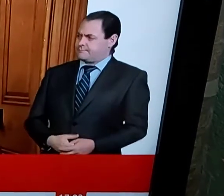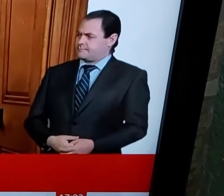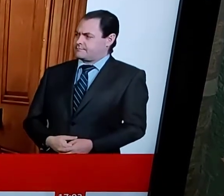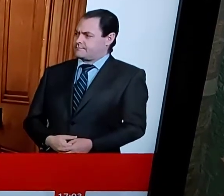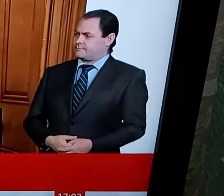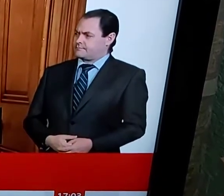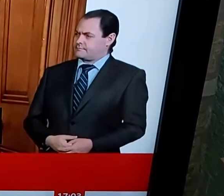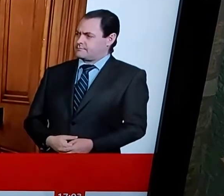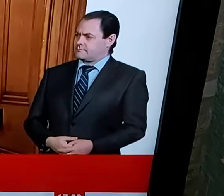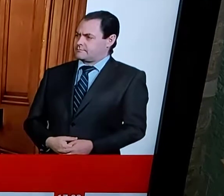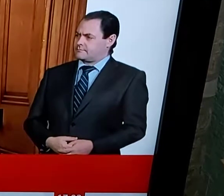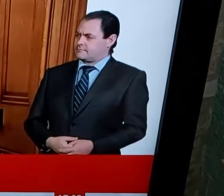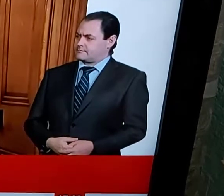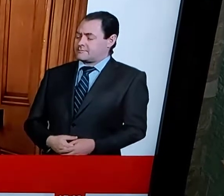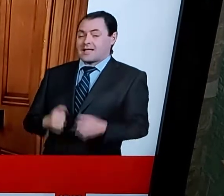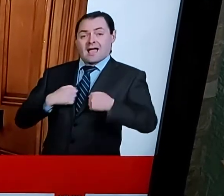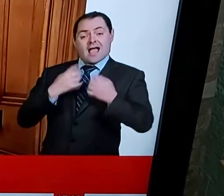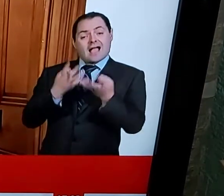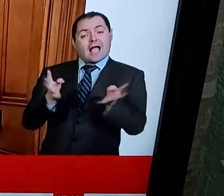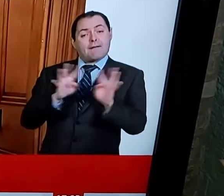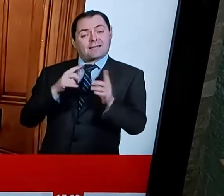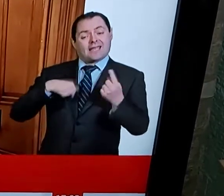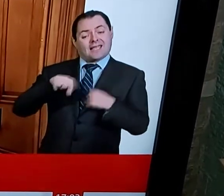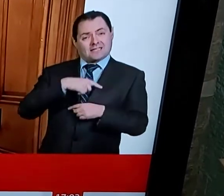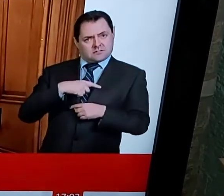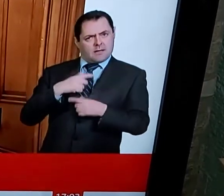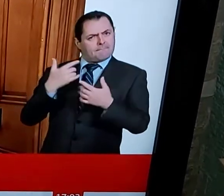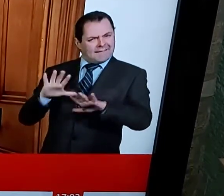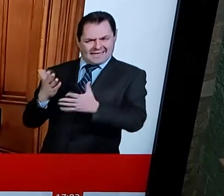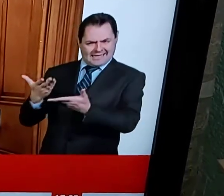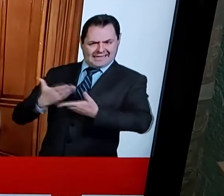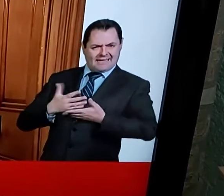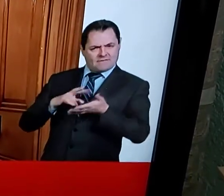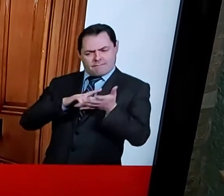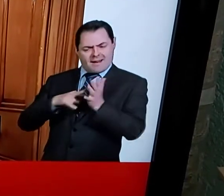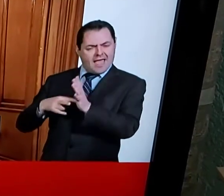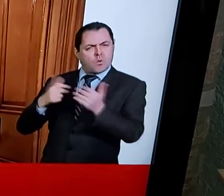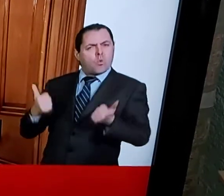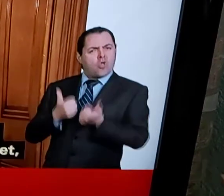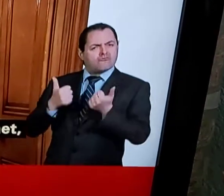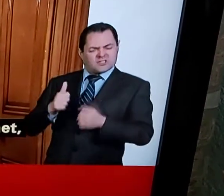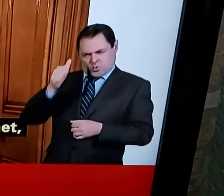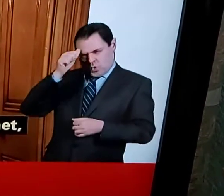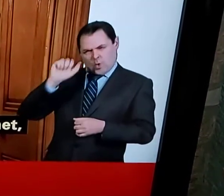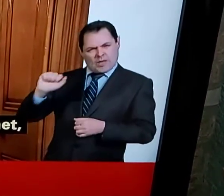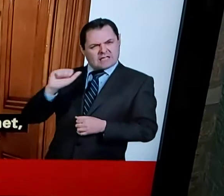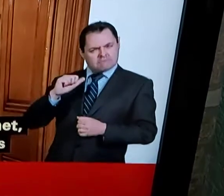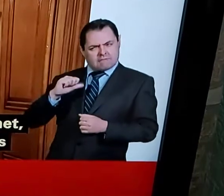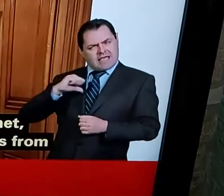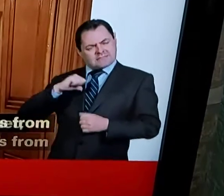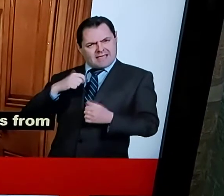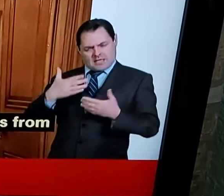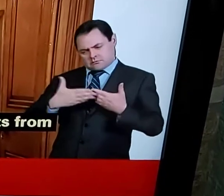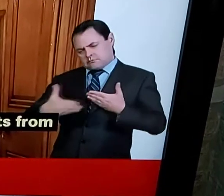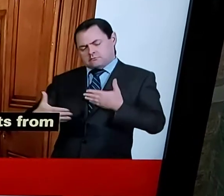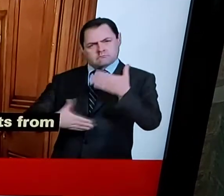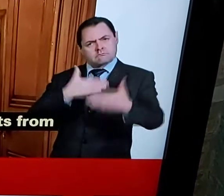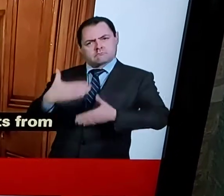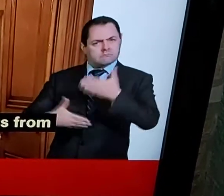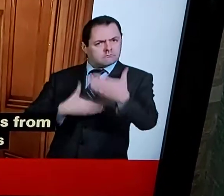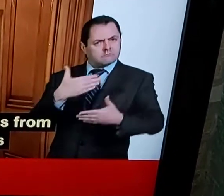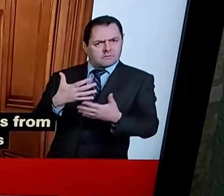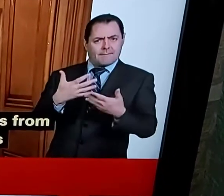And of course, for us in Cabinet, we know exactly what he wants from us and what he expects from us right now. And following the Cabinet discussion today, I